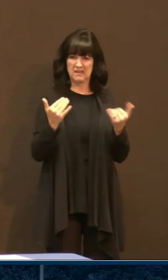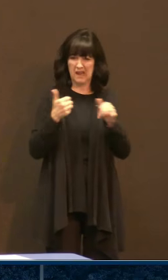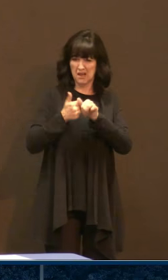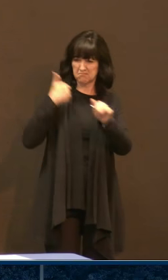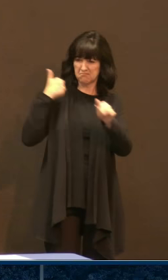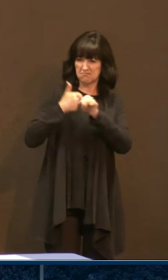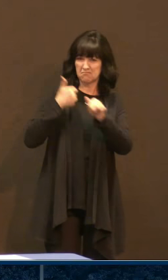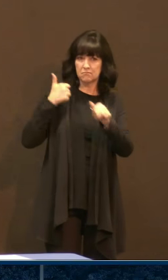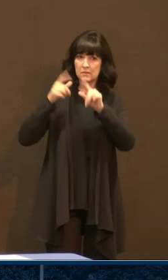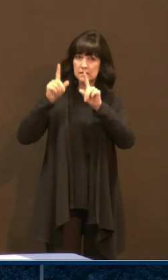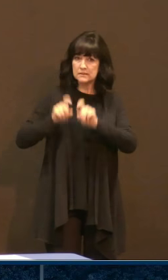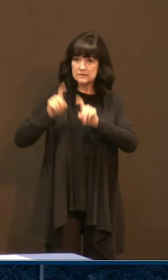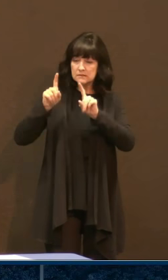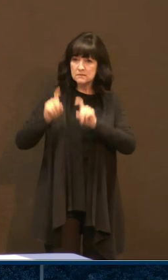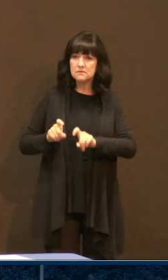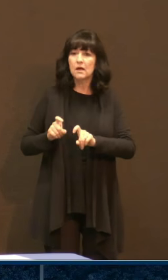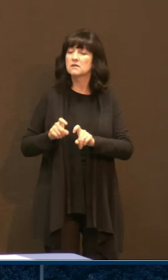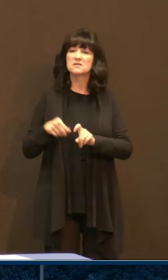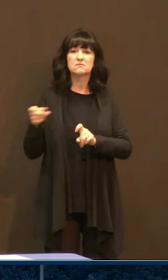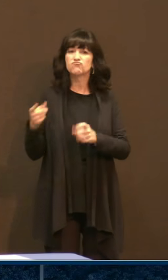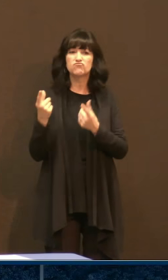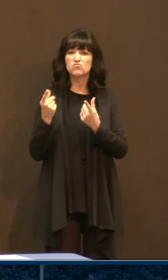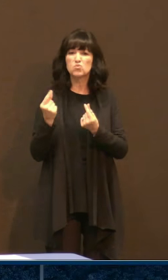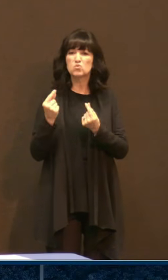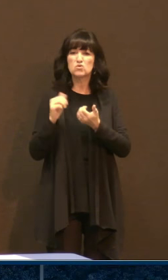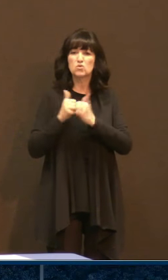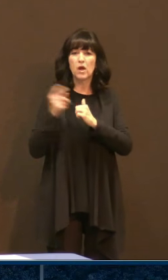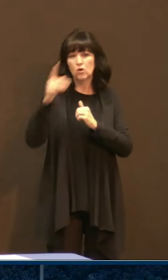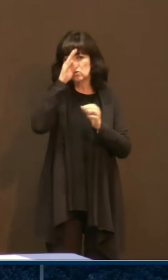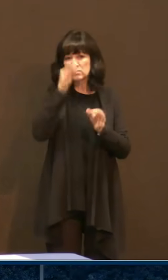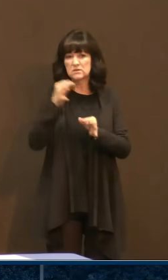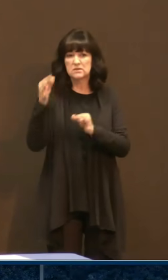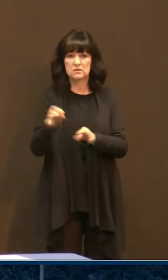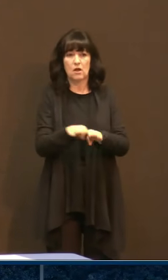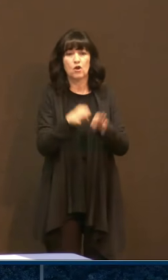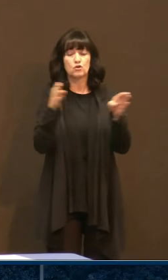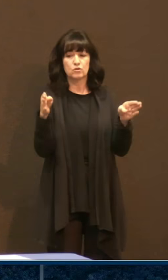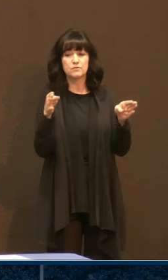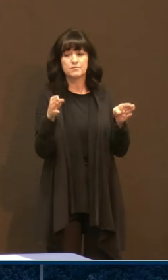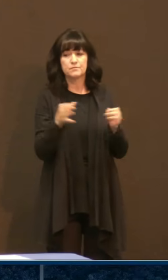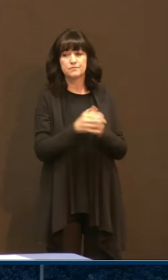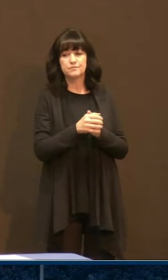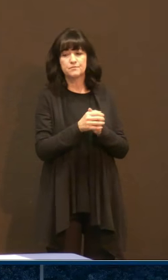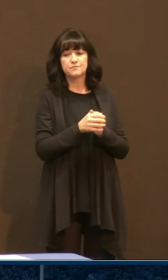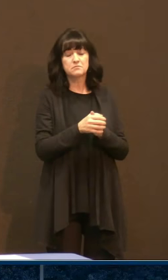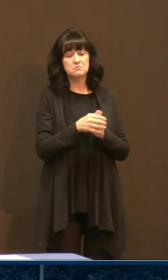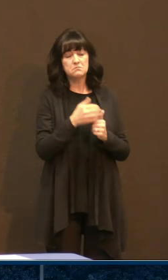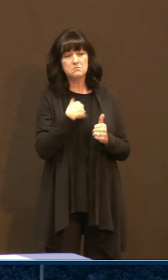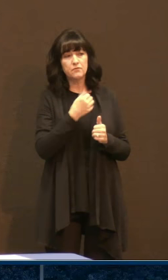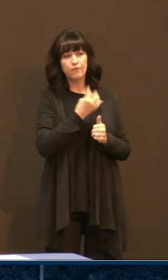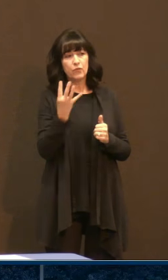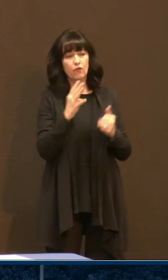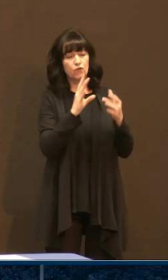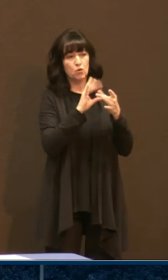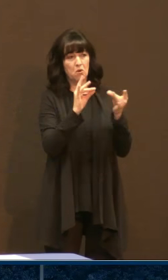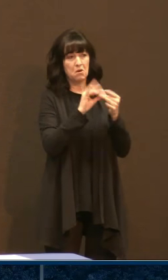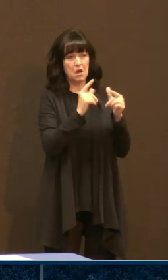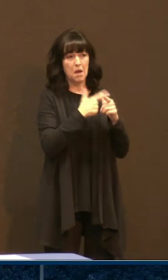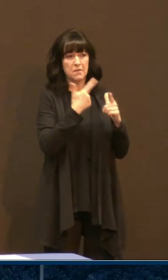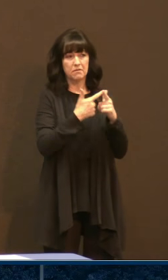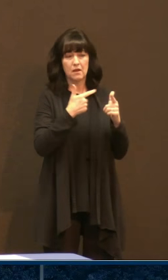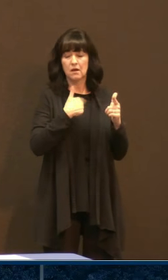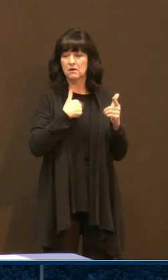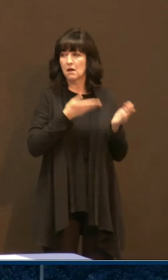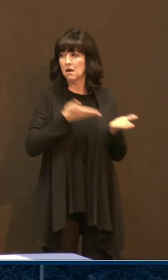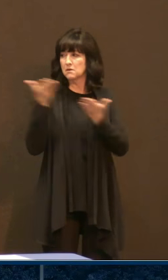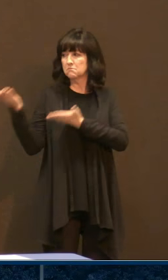as testing increases, we'll likely continue to see cases increase? Yeah, so those are the two, I'll make a couple comments and then turn it over to Dr. Rattay.